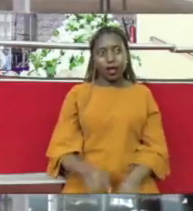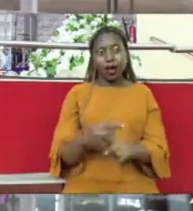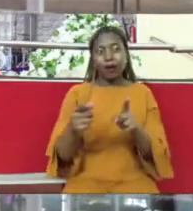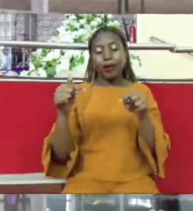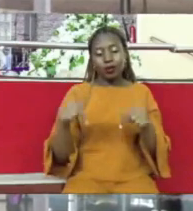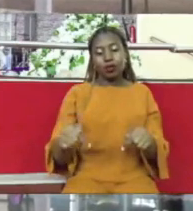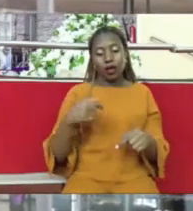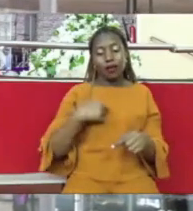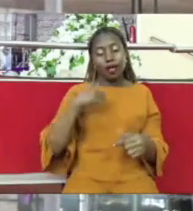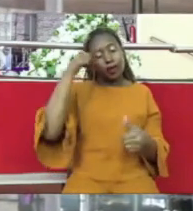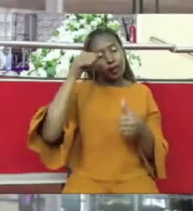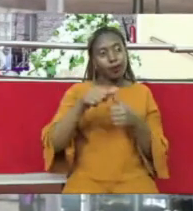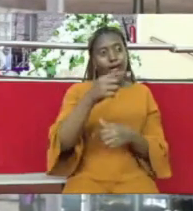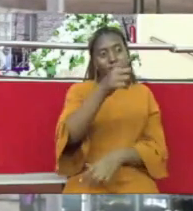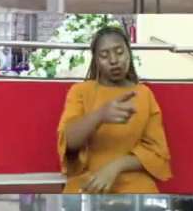your way.